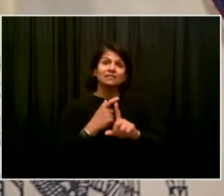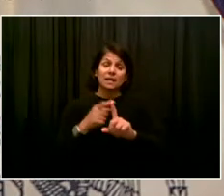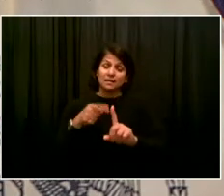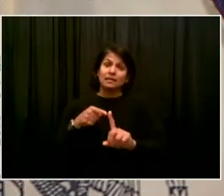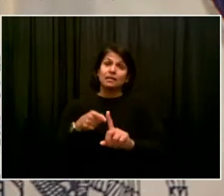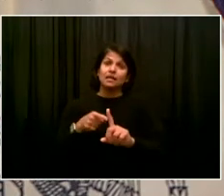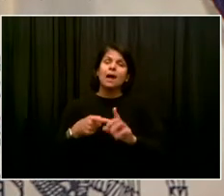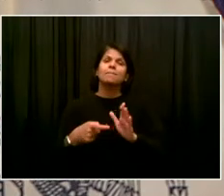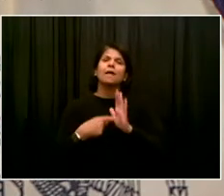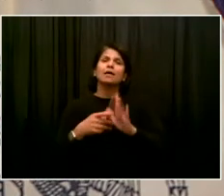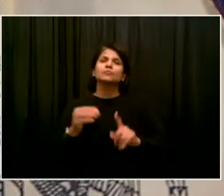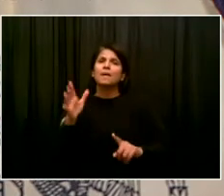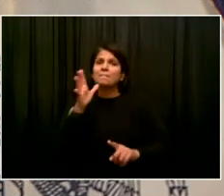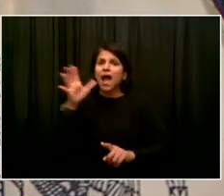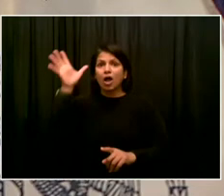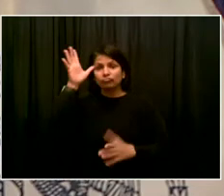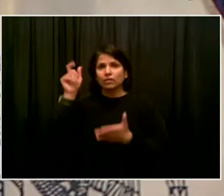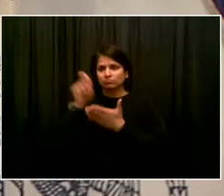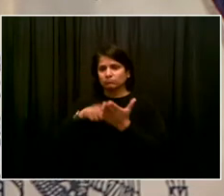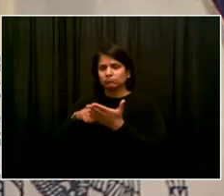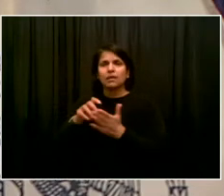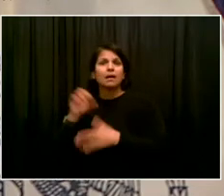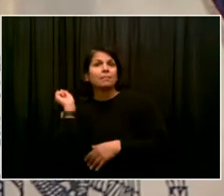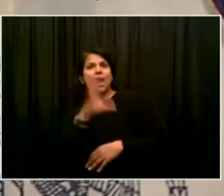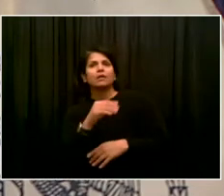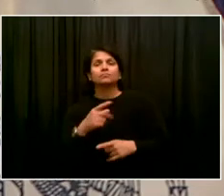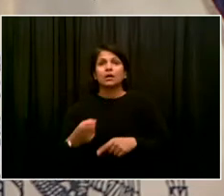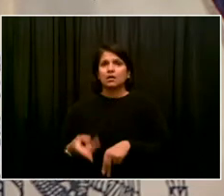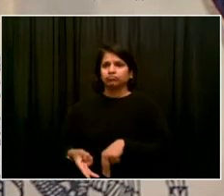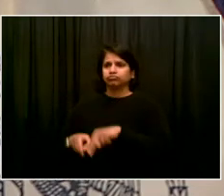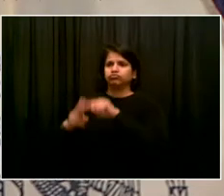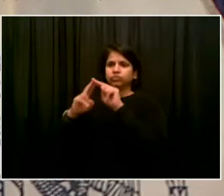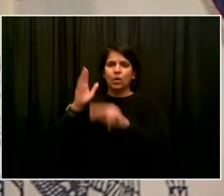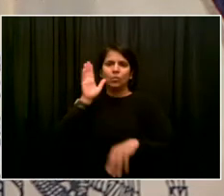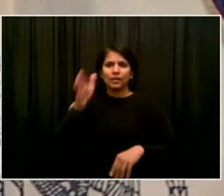Okay, next we have Katie from the city.